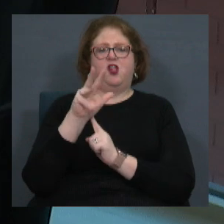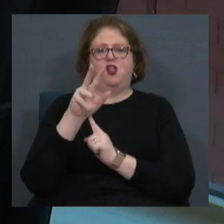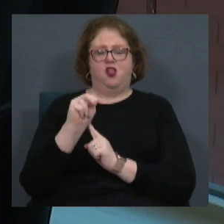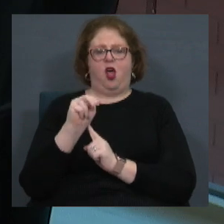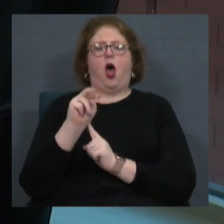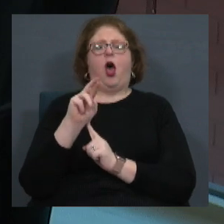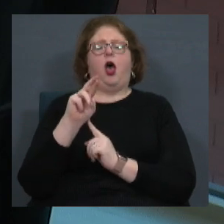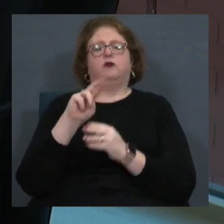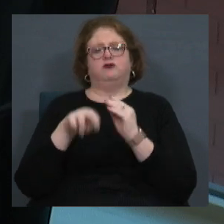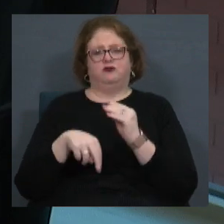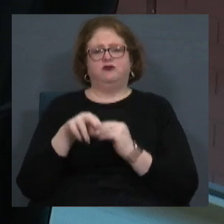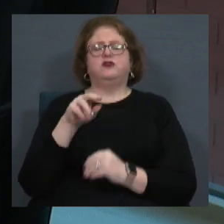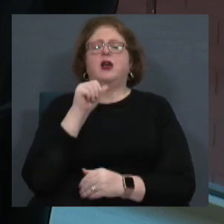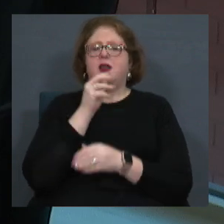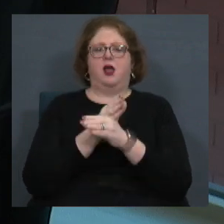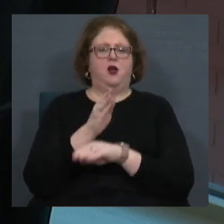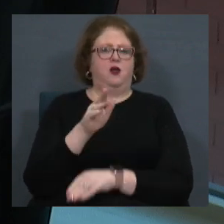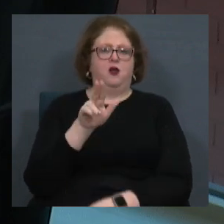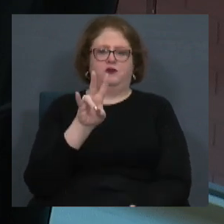to exceed